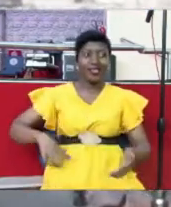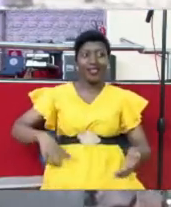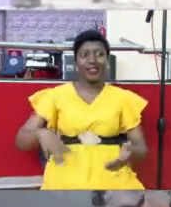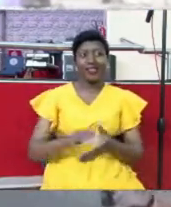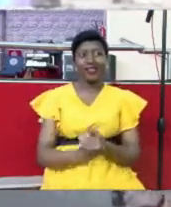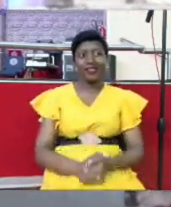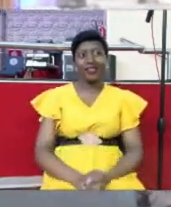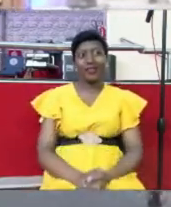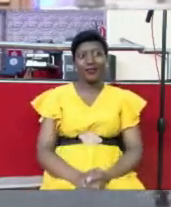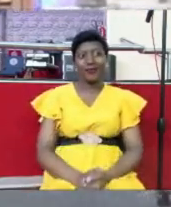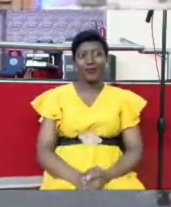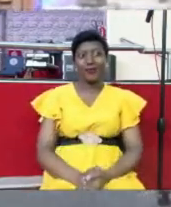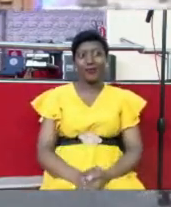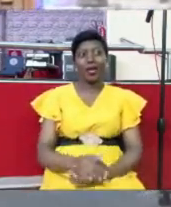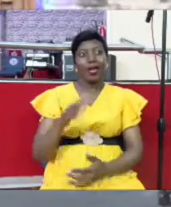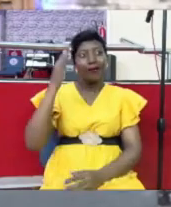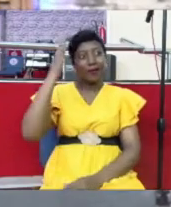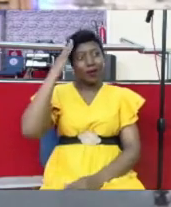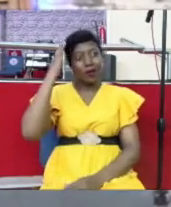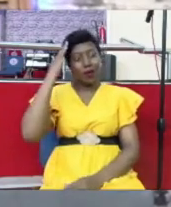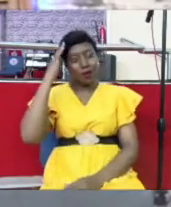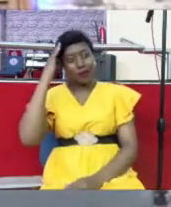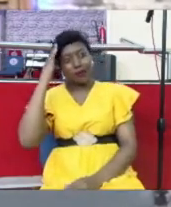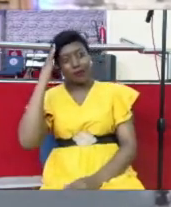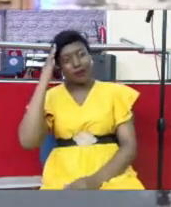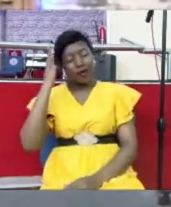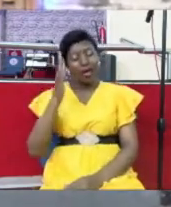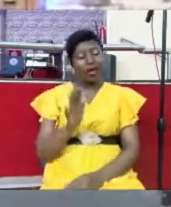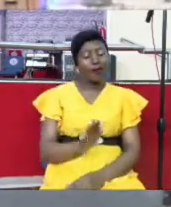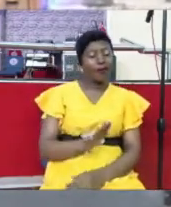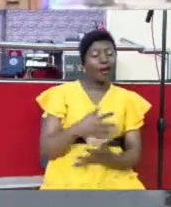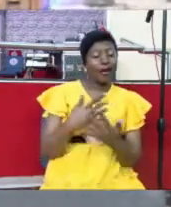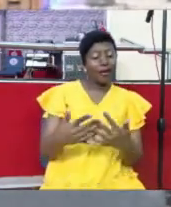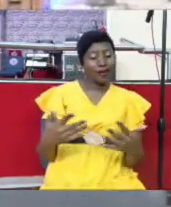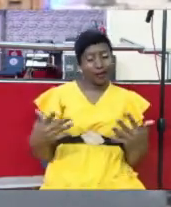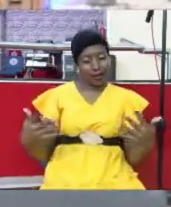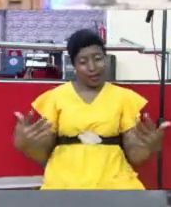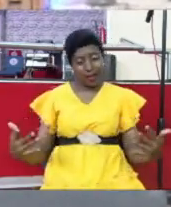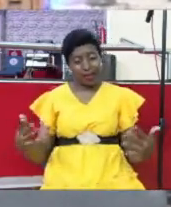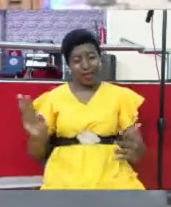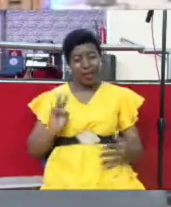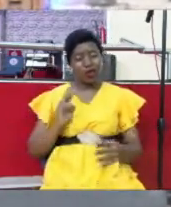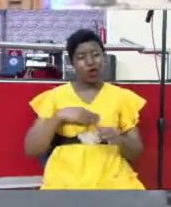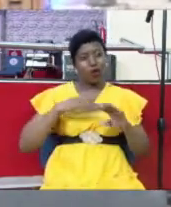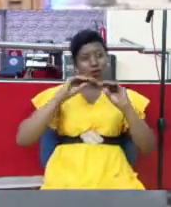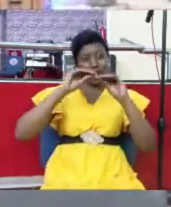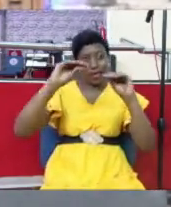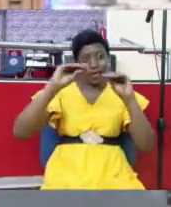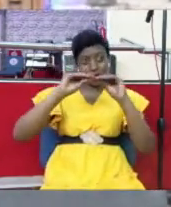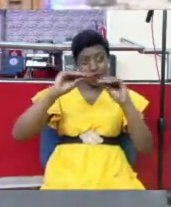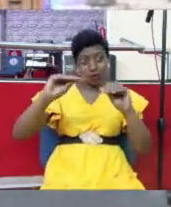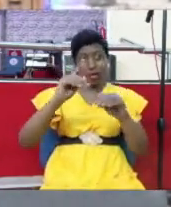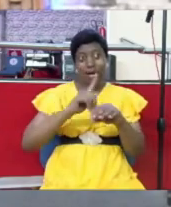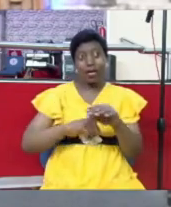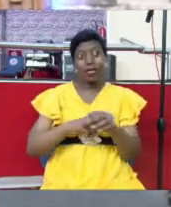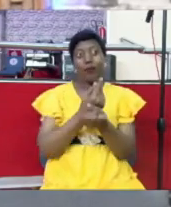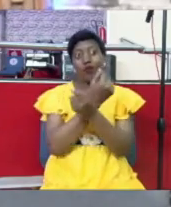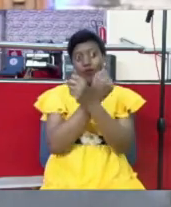Amen. You know, and those were the kind of things that we were taught when we got born again.